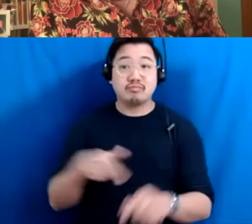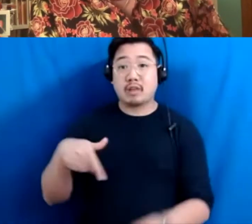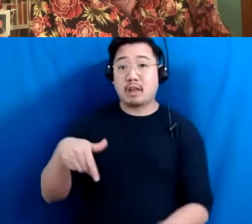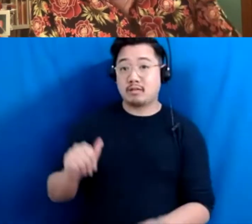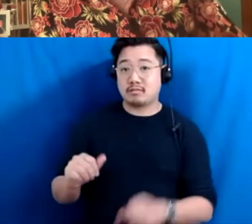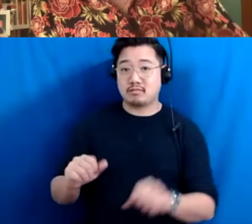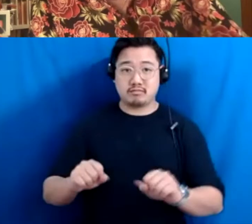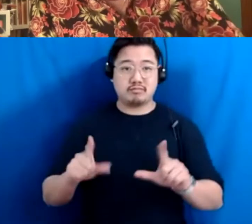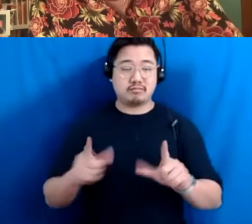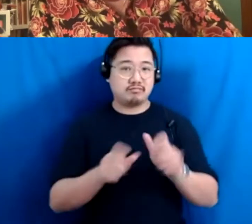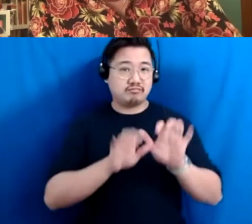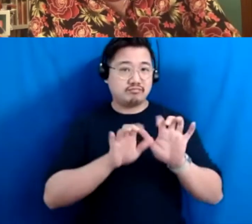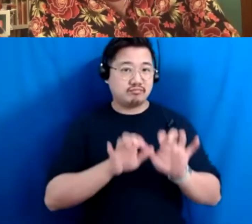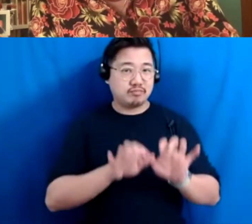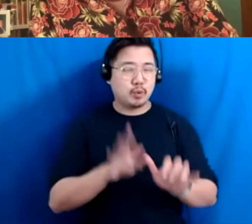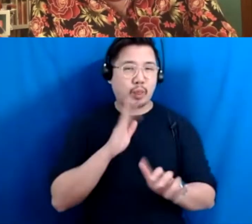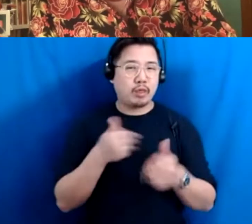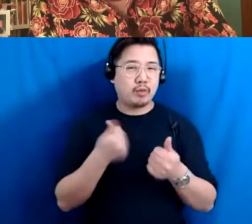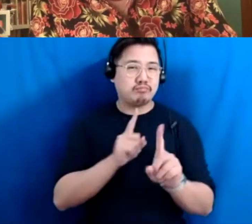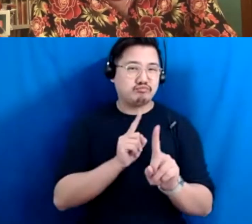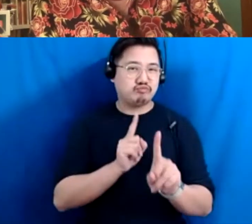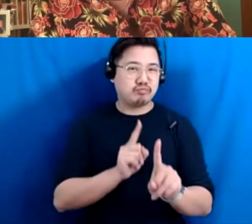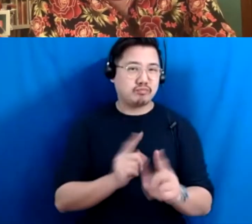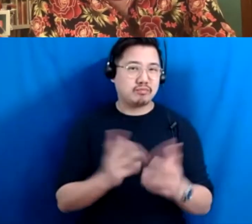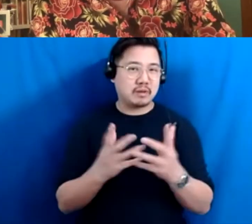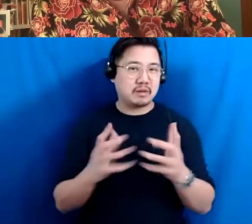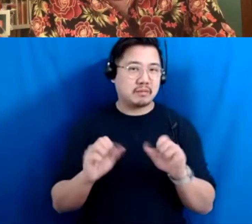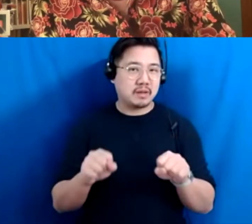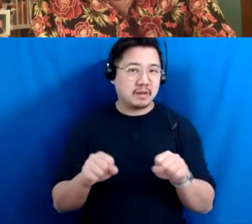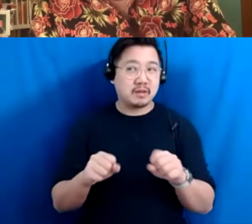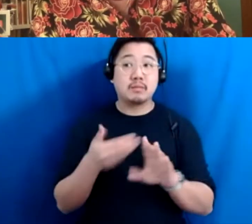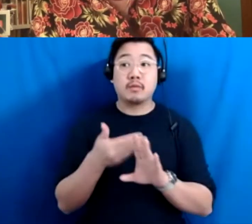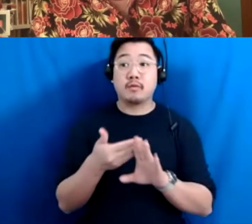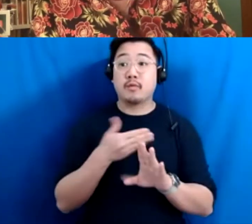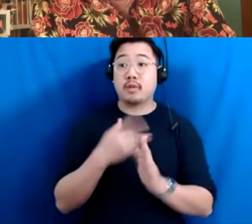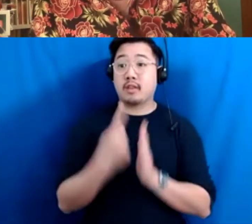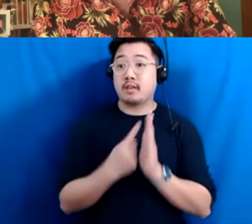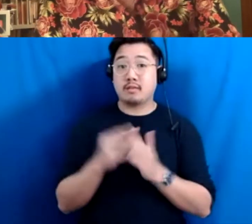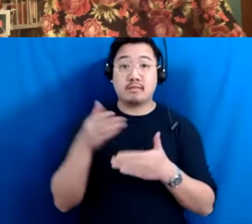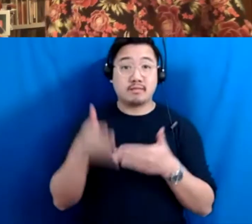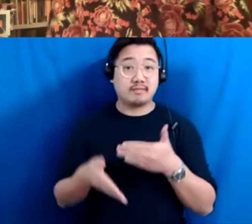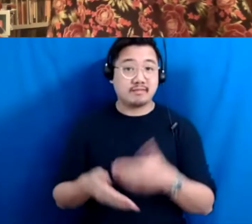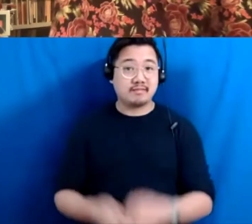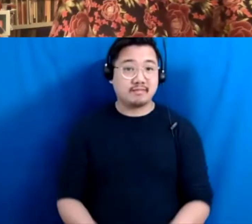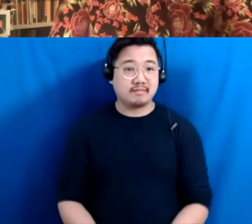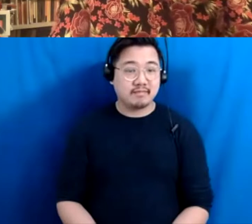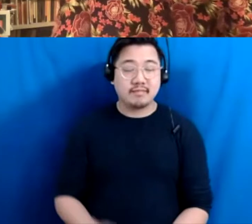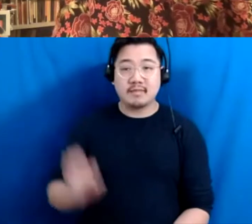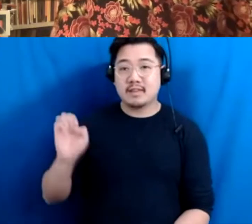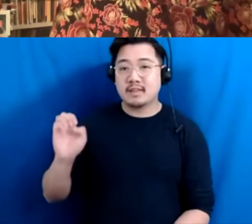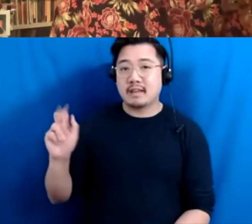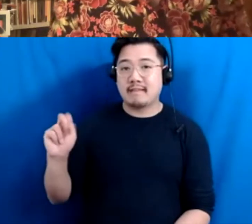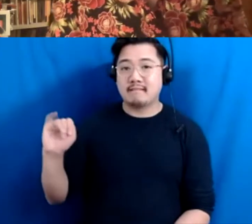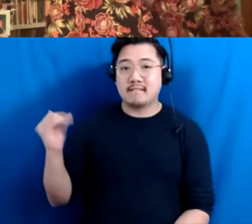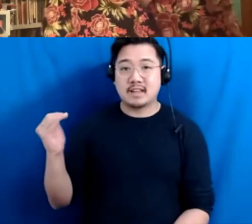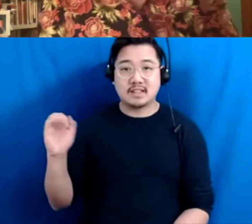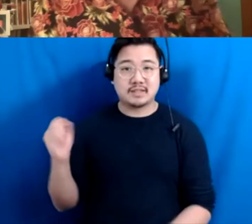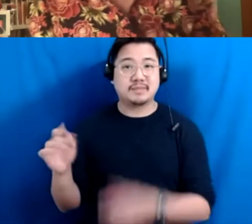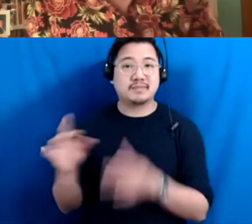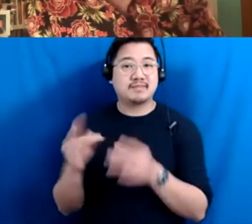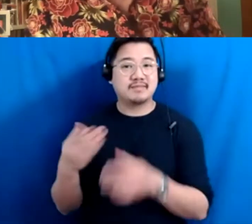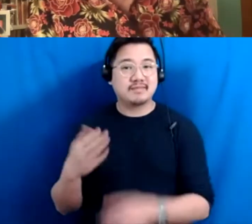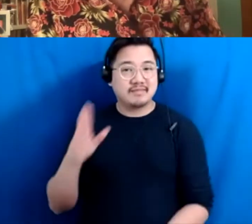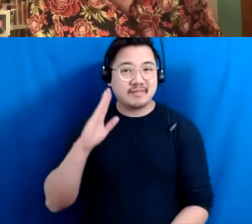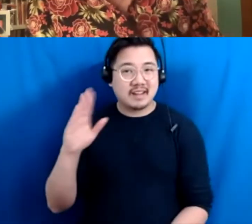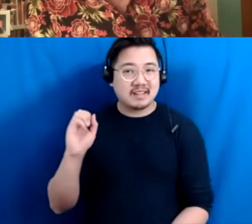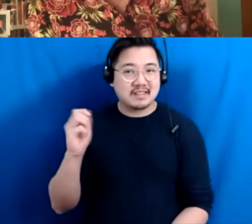to as many as we possibly can before the end of our hour. So starting with Evan James, who says, thank you, Sam. Hi from your